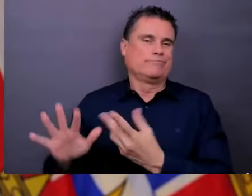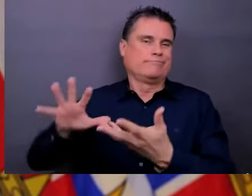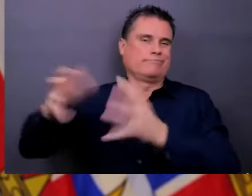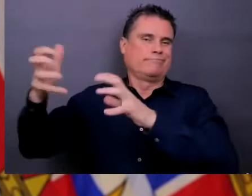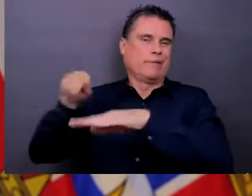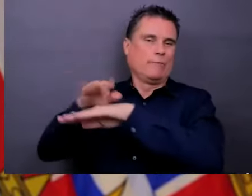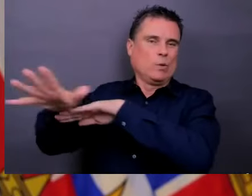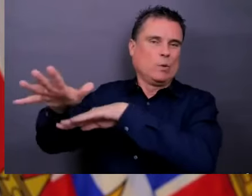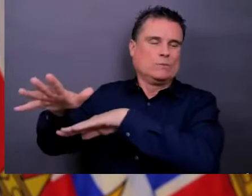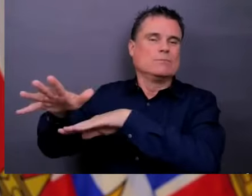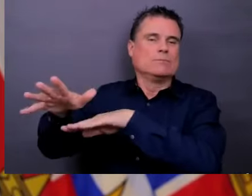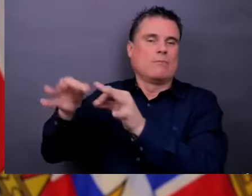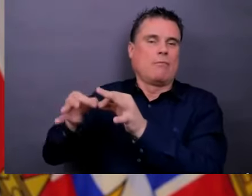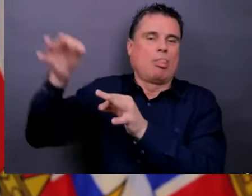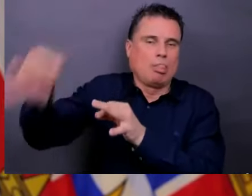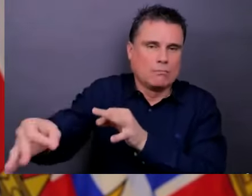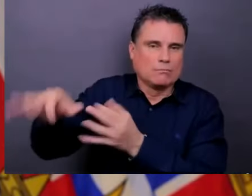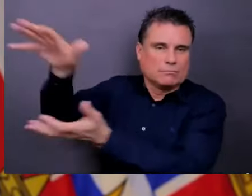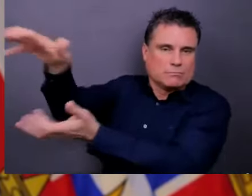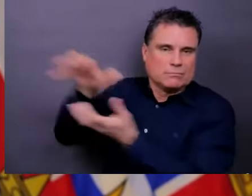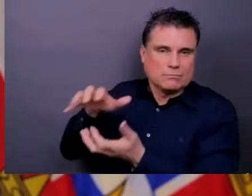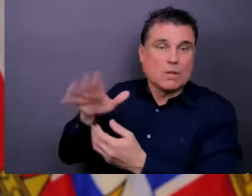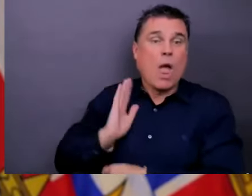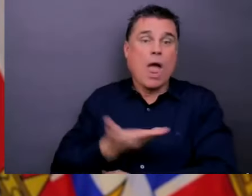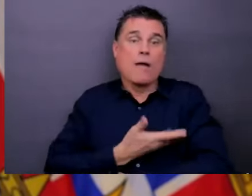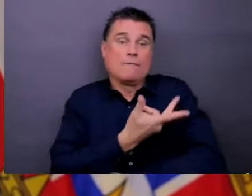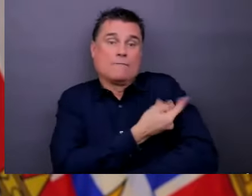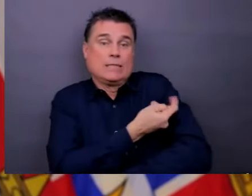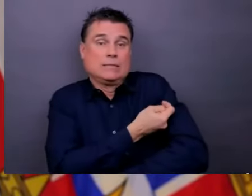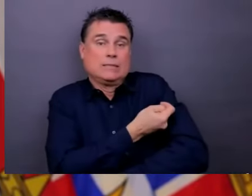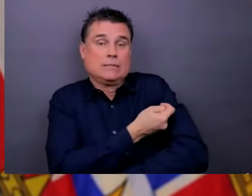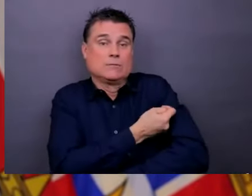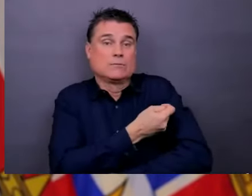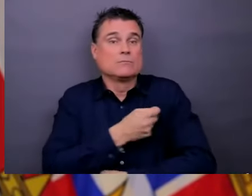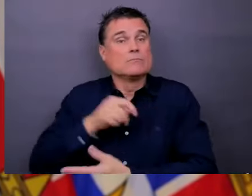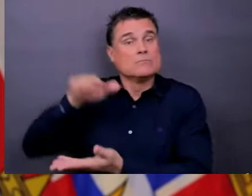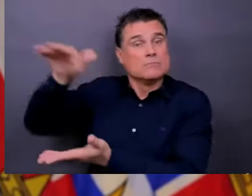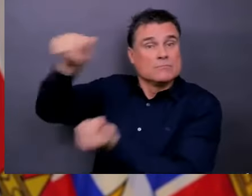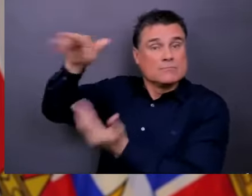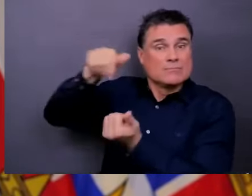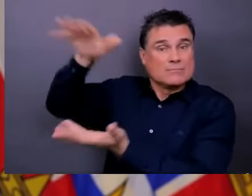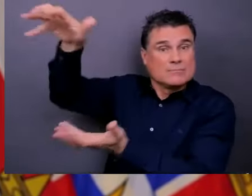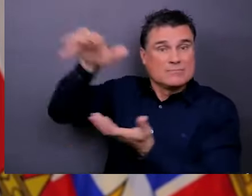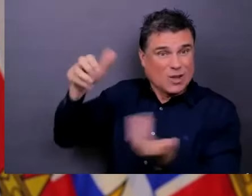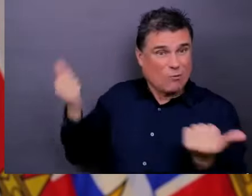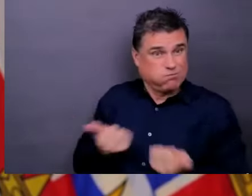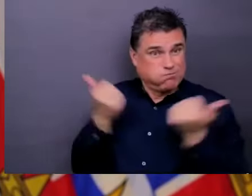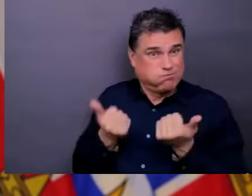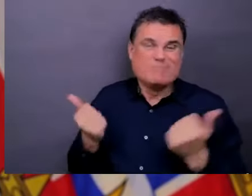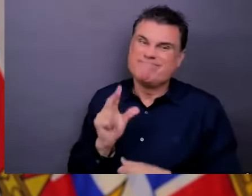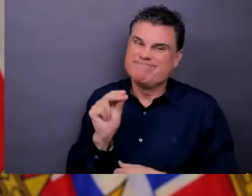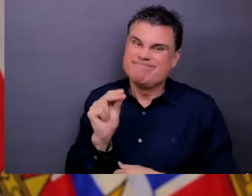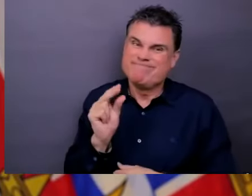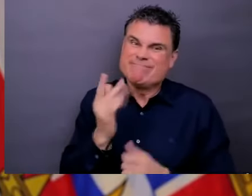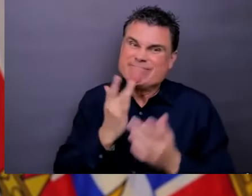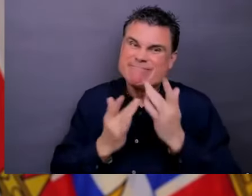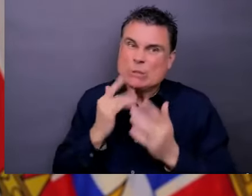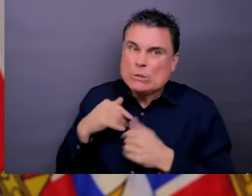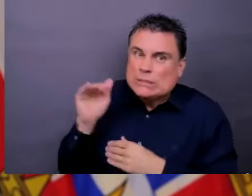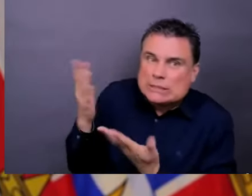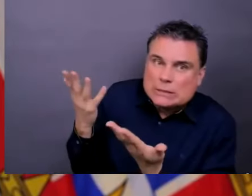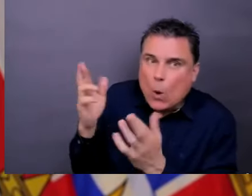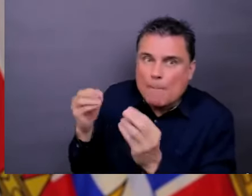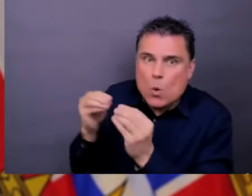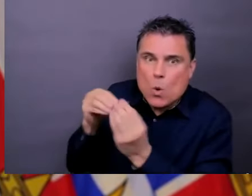limited, and we need to continue to build up our program as more supply comes in and we have more stability in